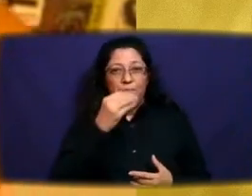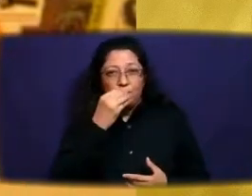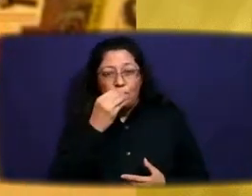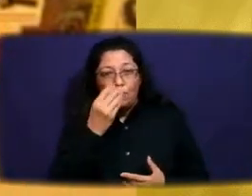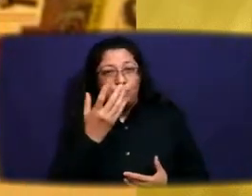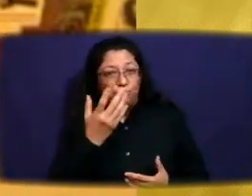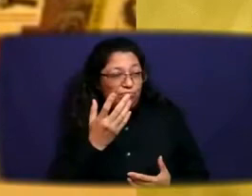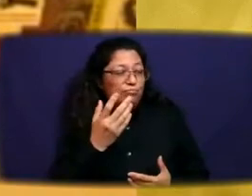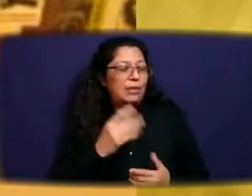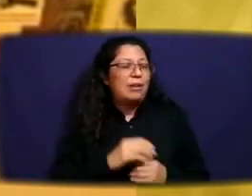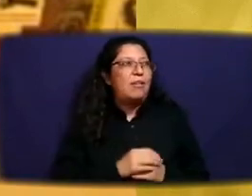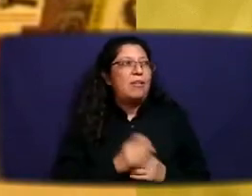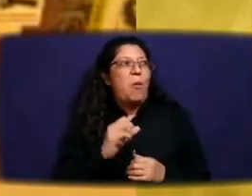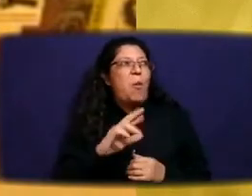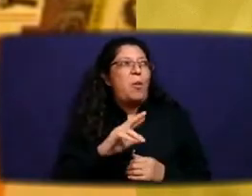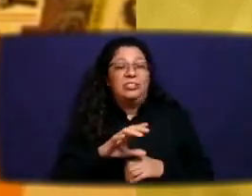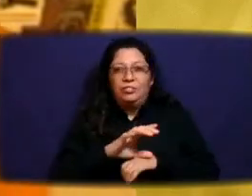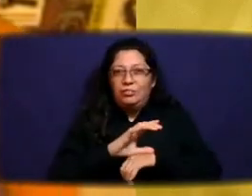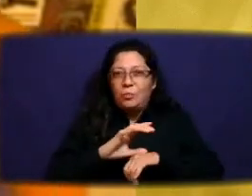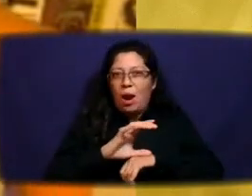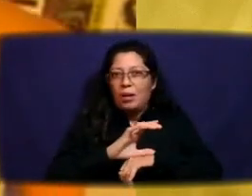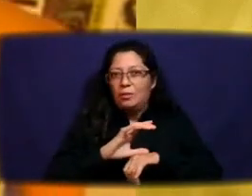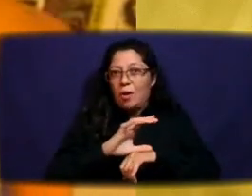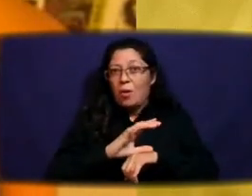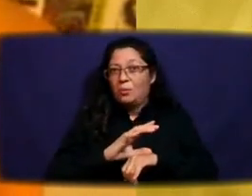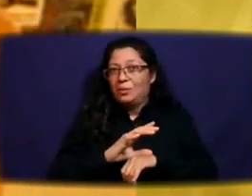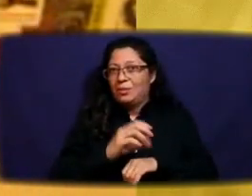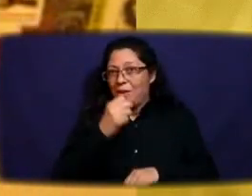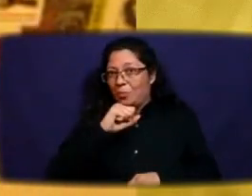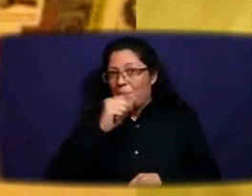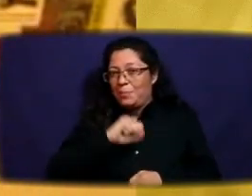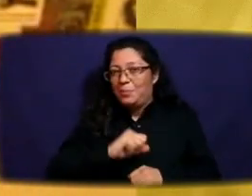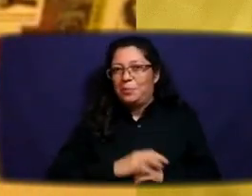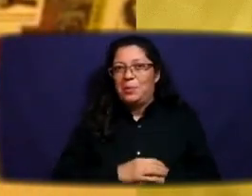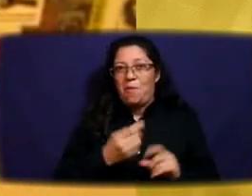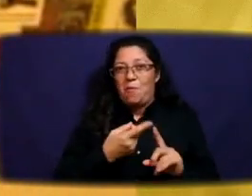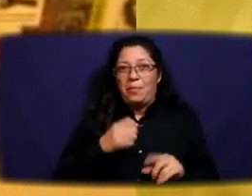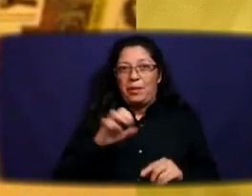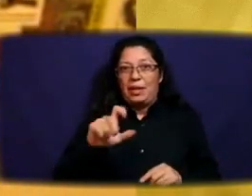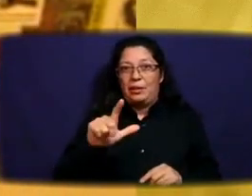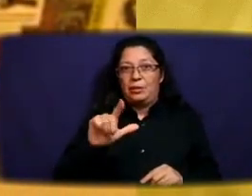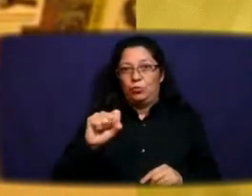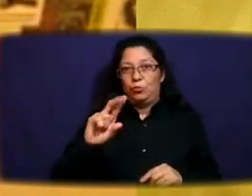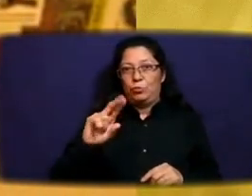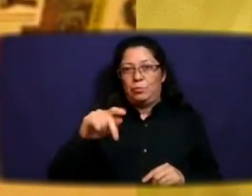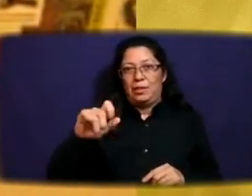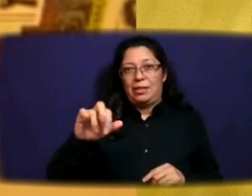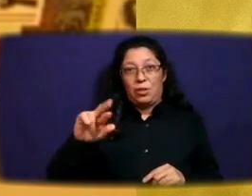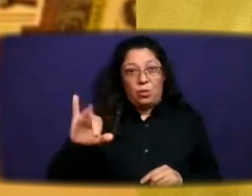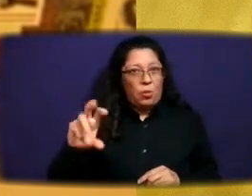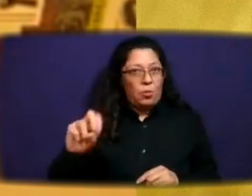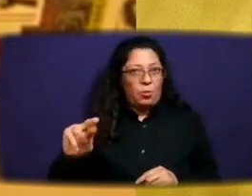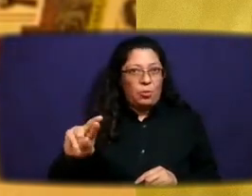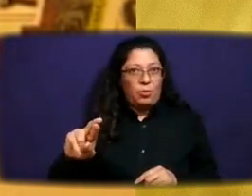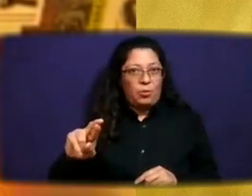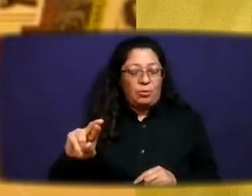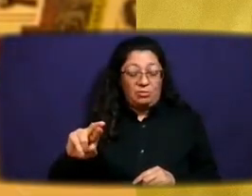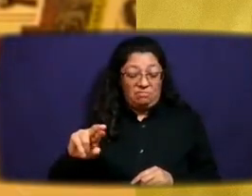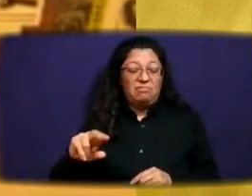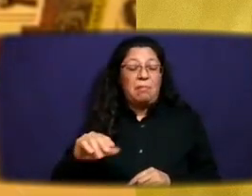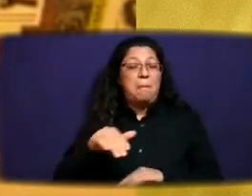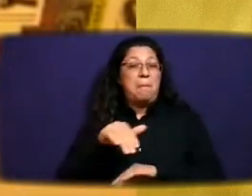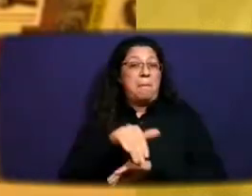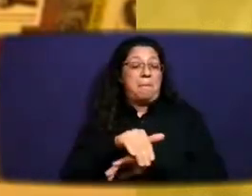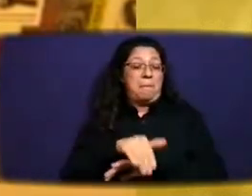or Rocky Road ice cream from El Superior. on Monday nights, the